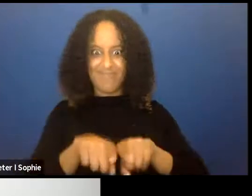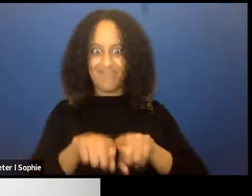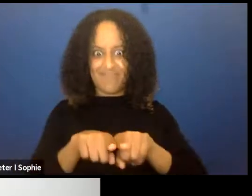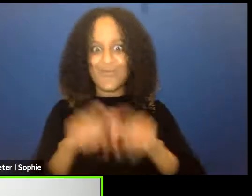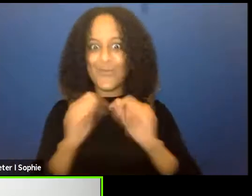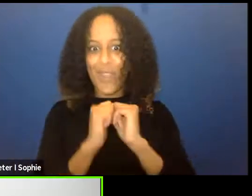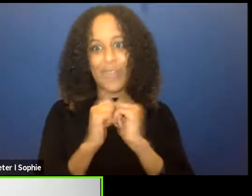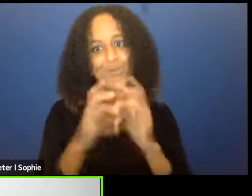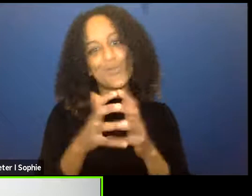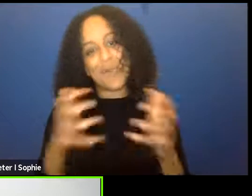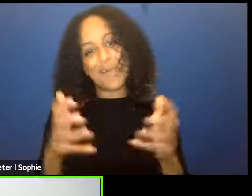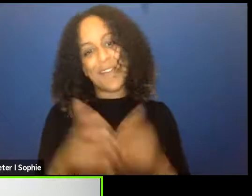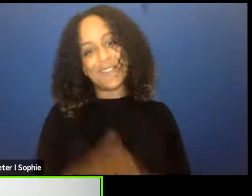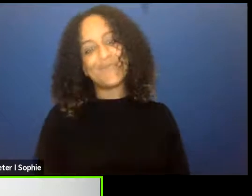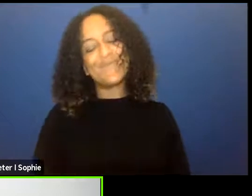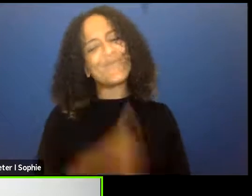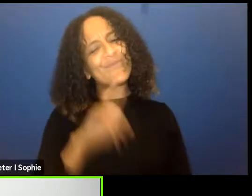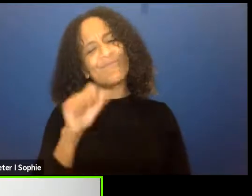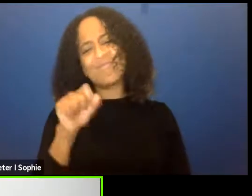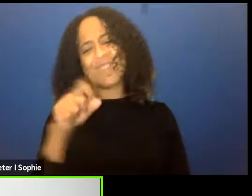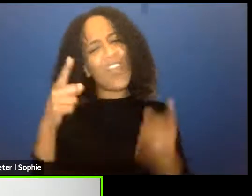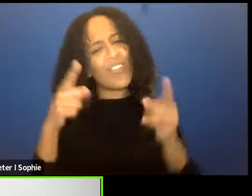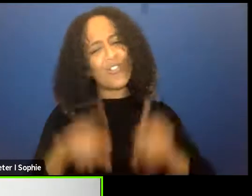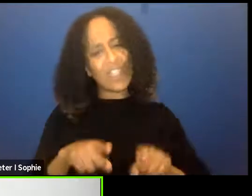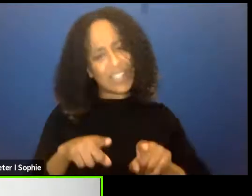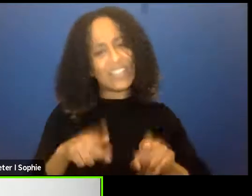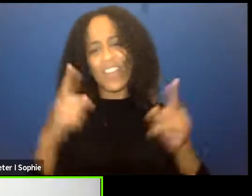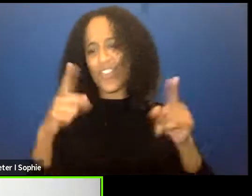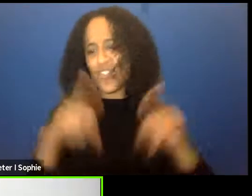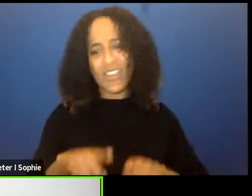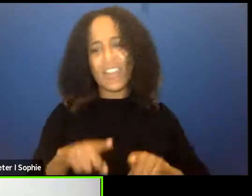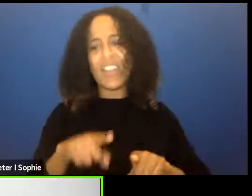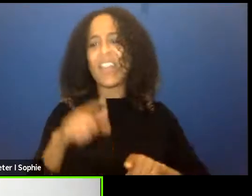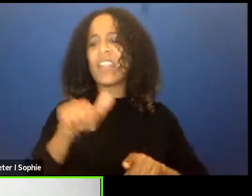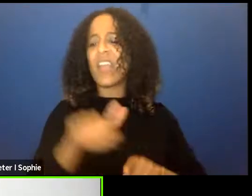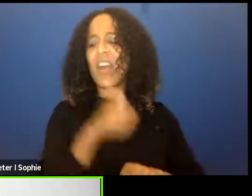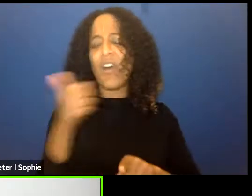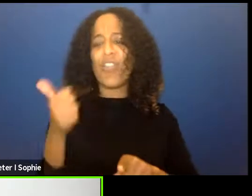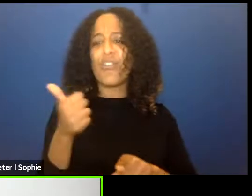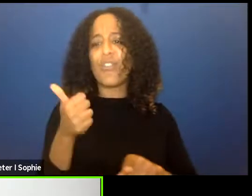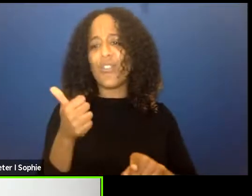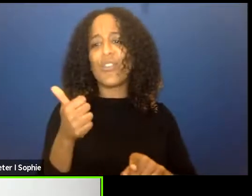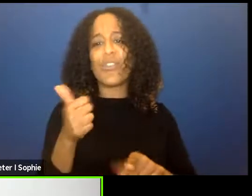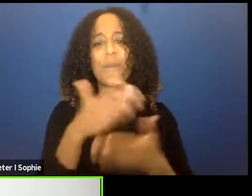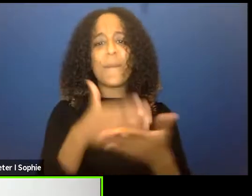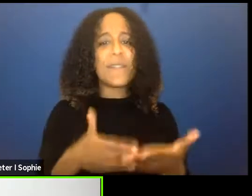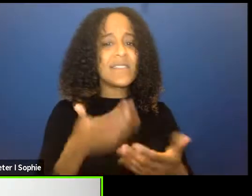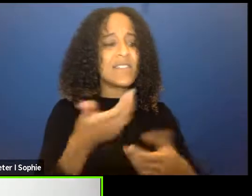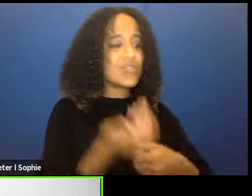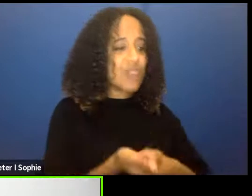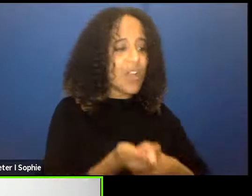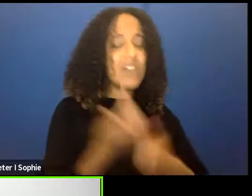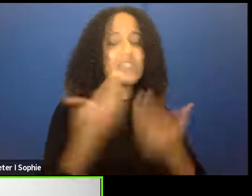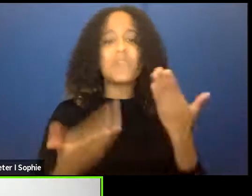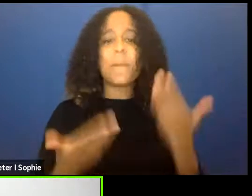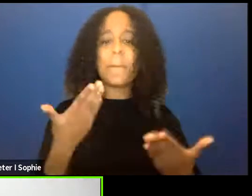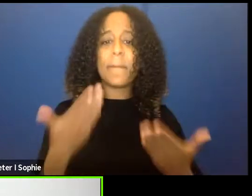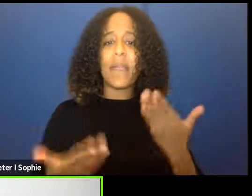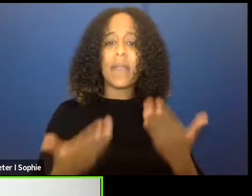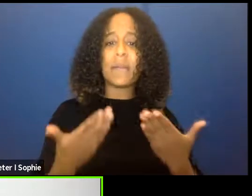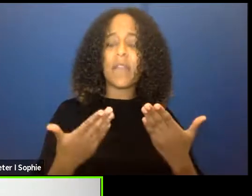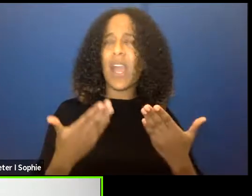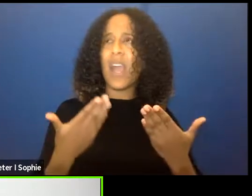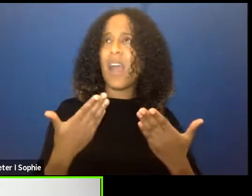much. Yeah, agreed. I think the other piece of trust is maybe that if